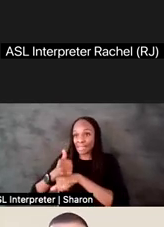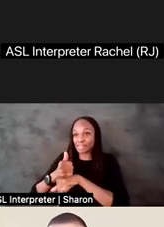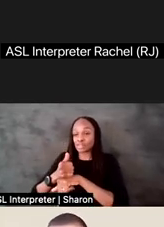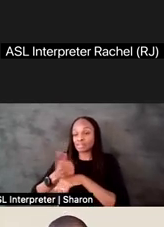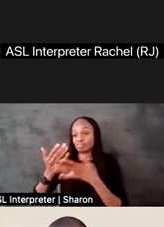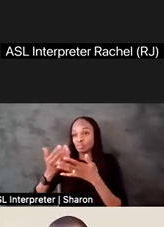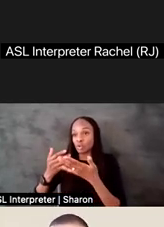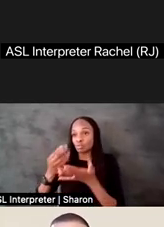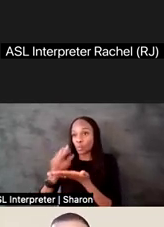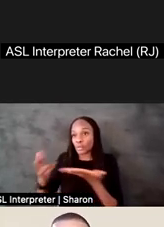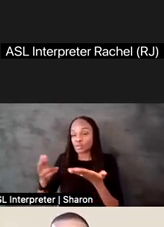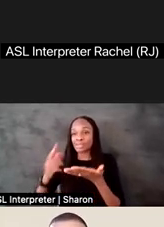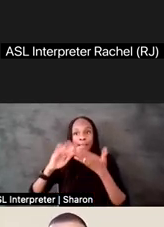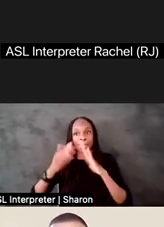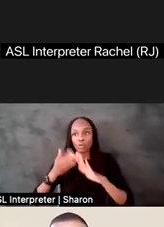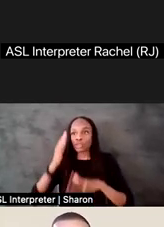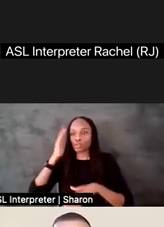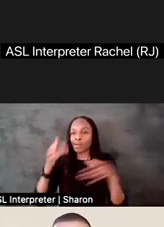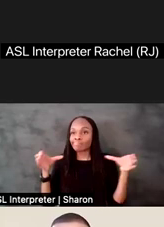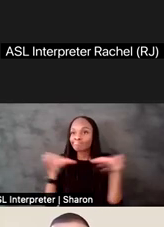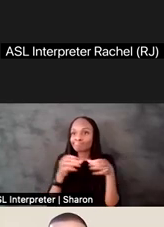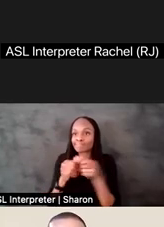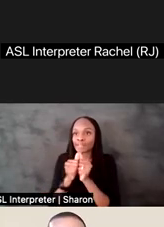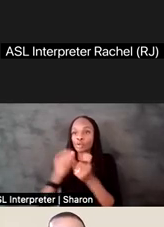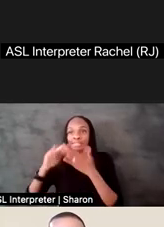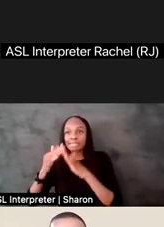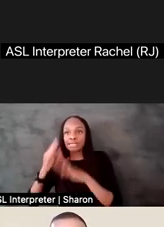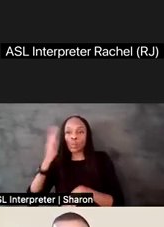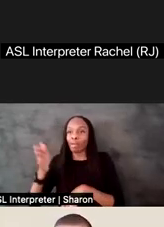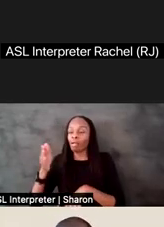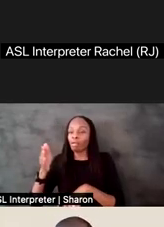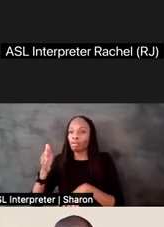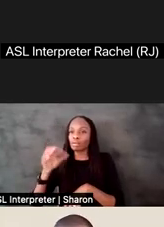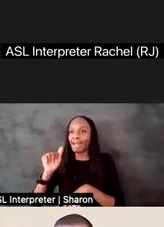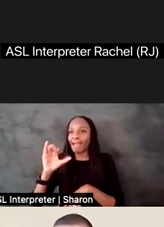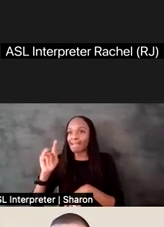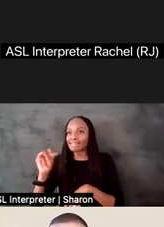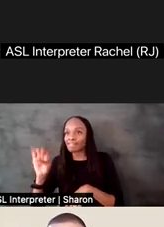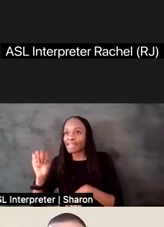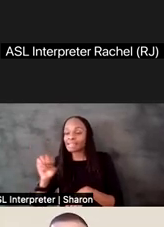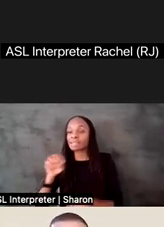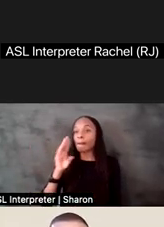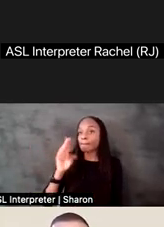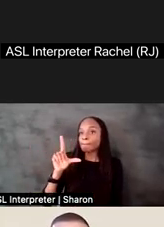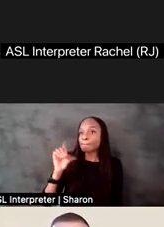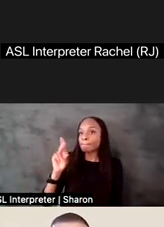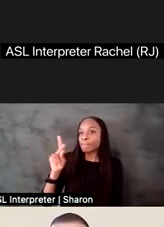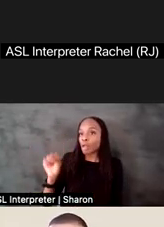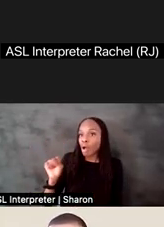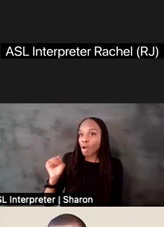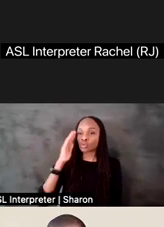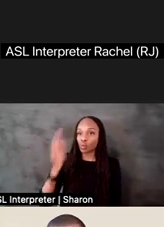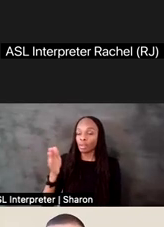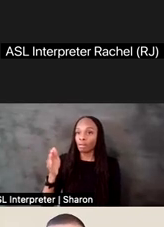think, communities will come together, cities will activate, your blocks will activate